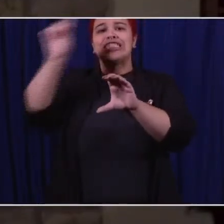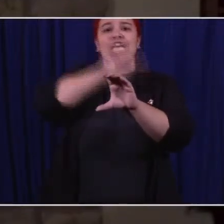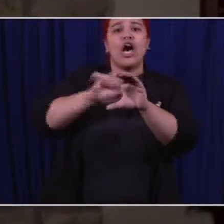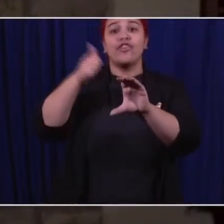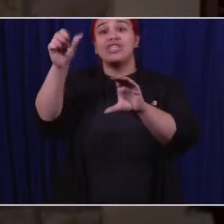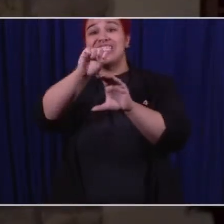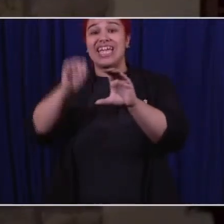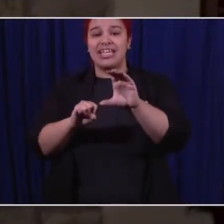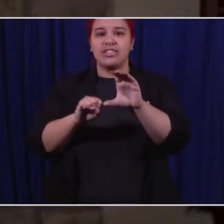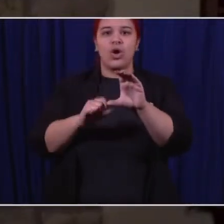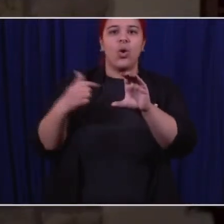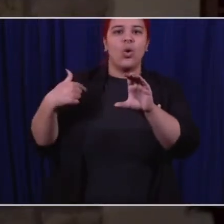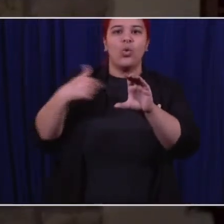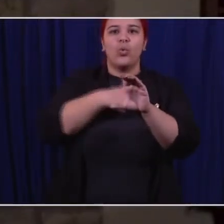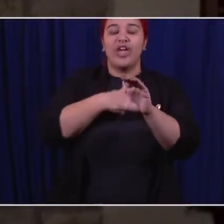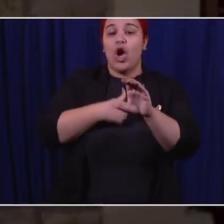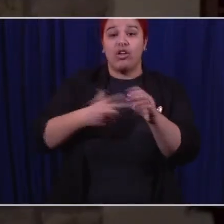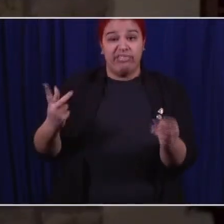and what can we do to get better?